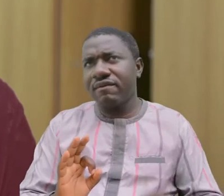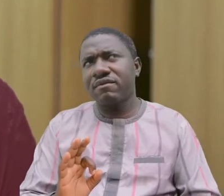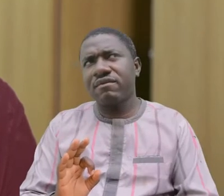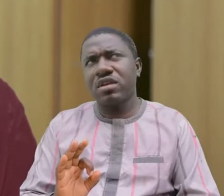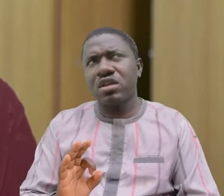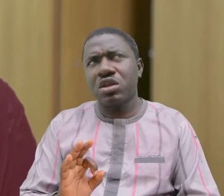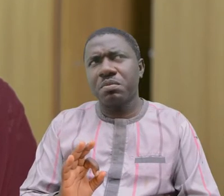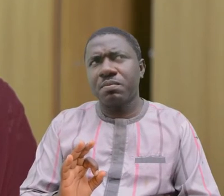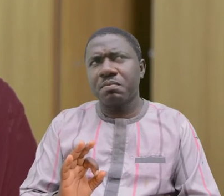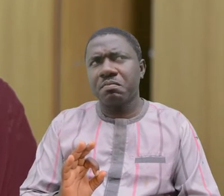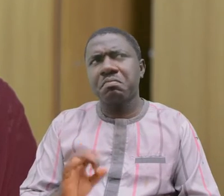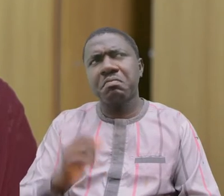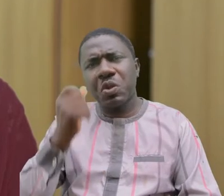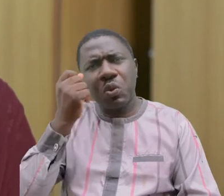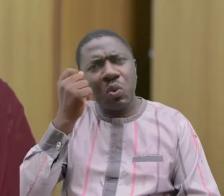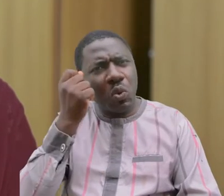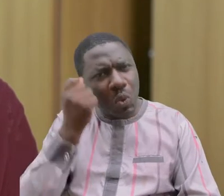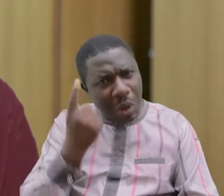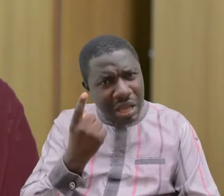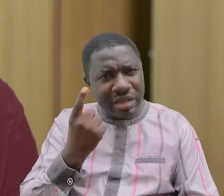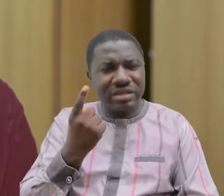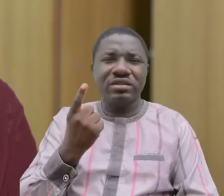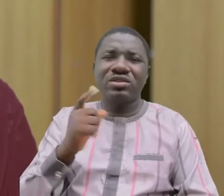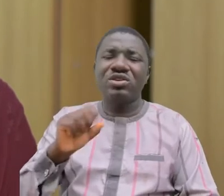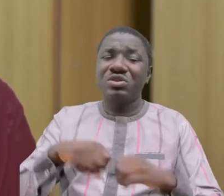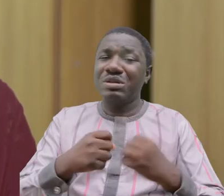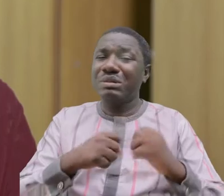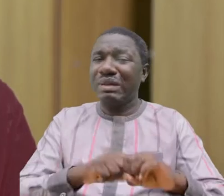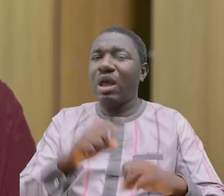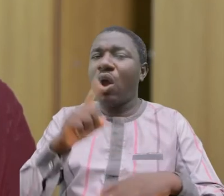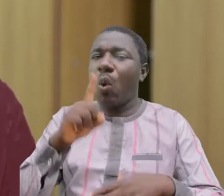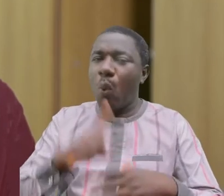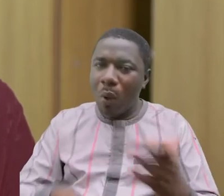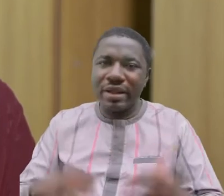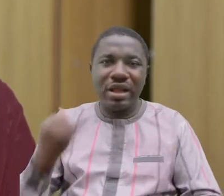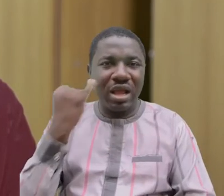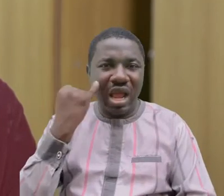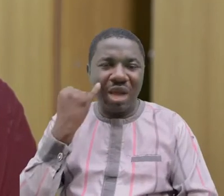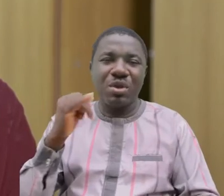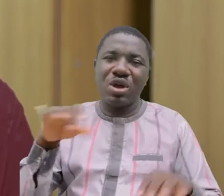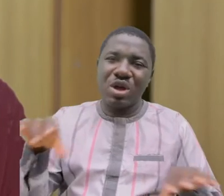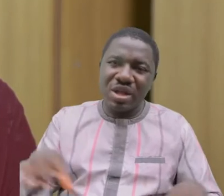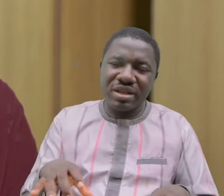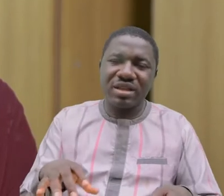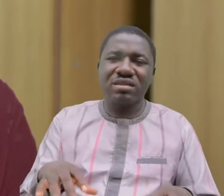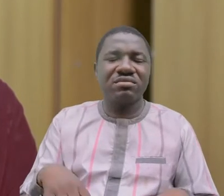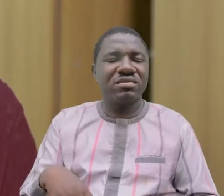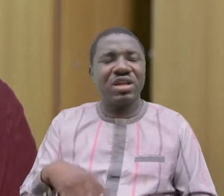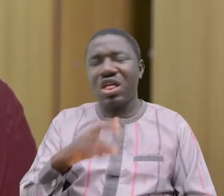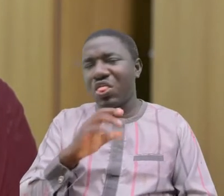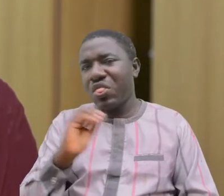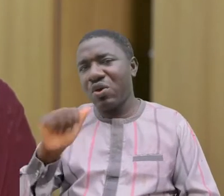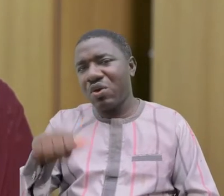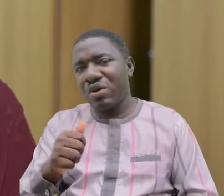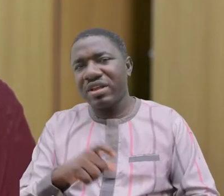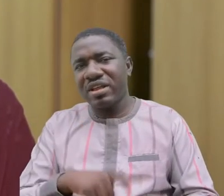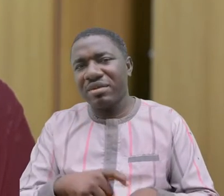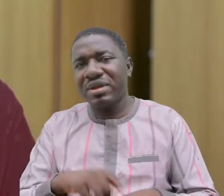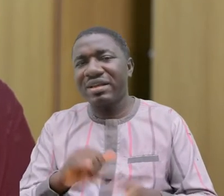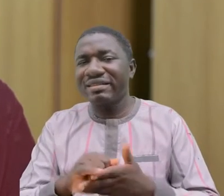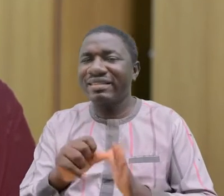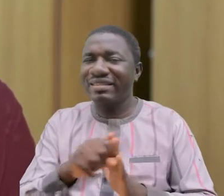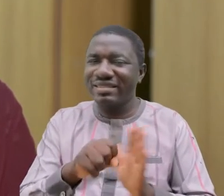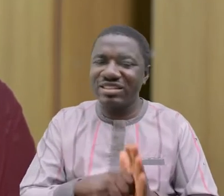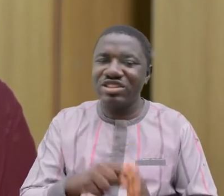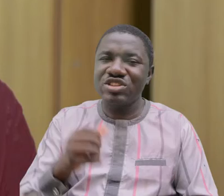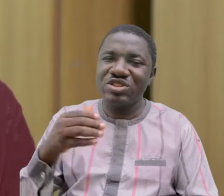you understand social protection and what it's supposed to do, then I think there's no other time that the